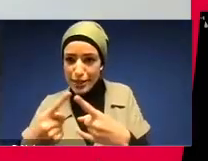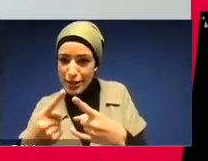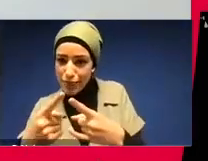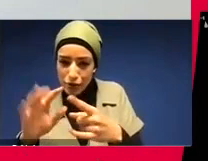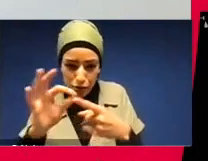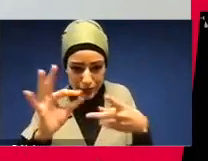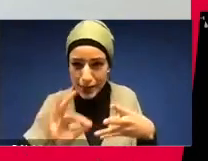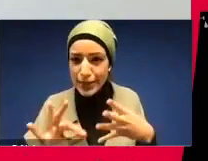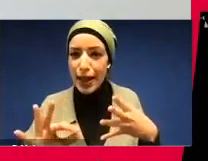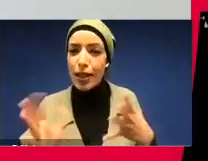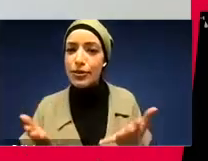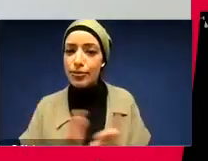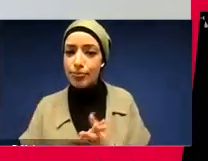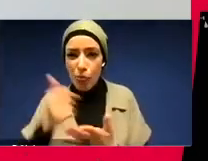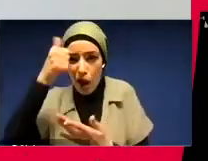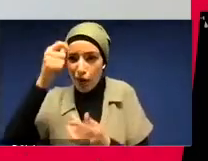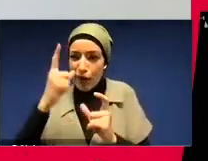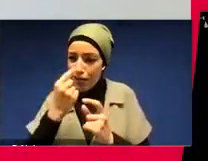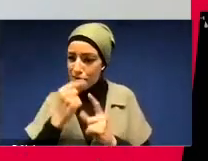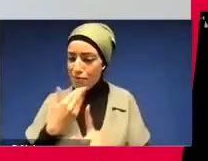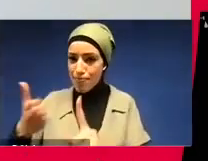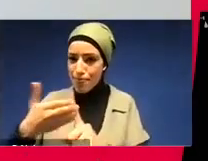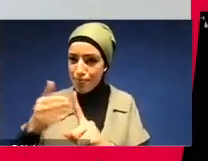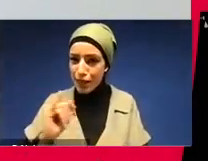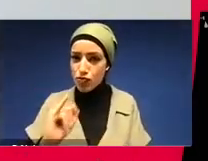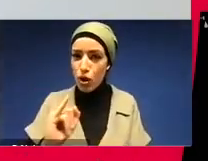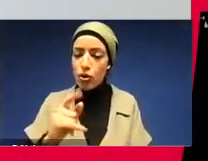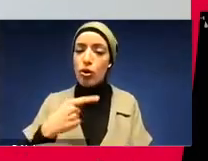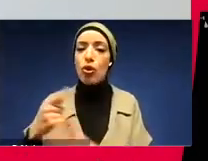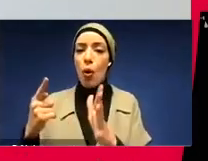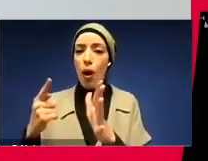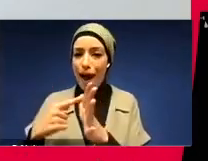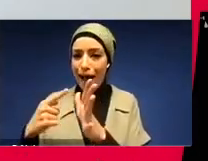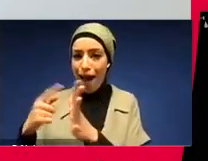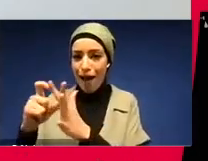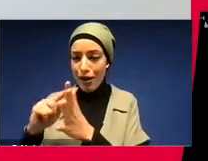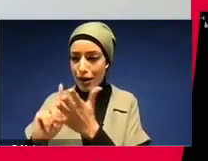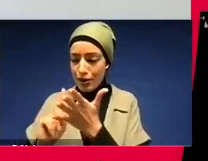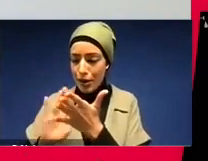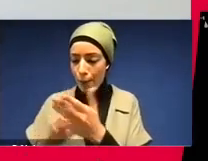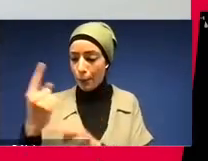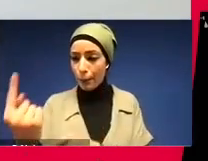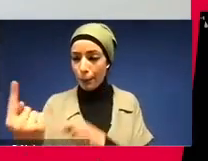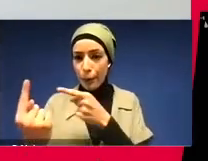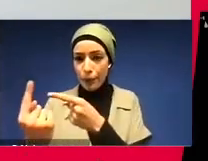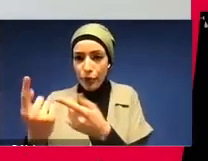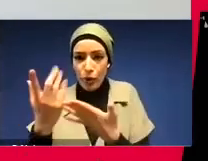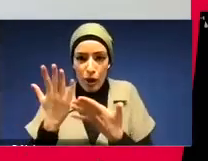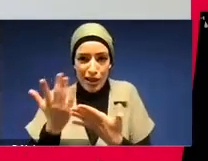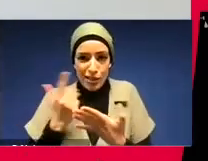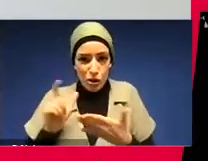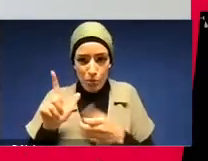wrong. So I want to really add also on what Adam was saying, in terms, do we really show conditional solidarity? Do we